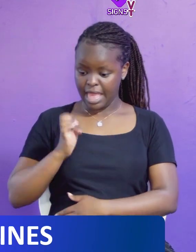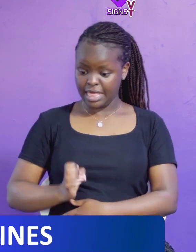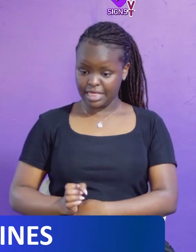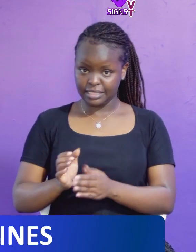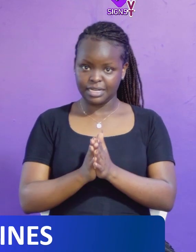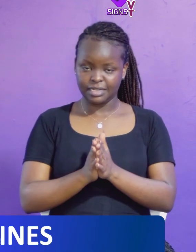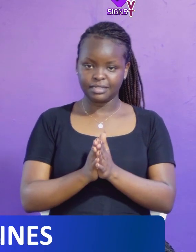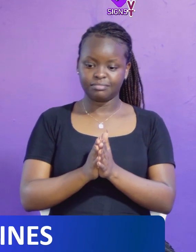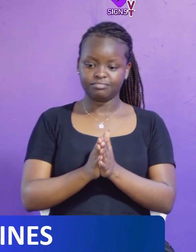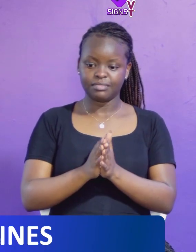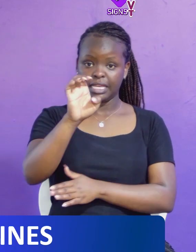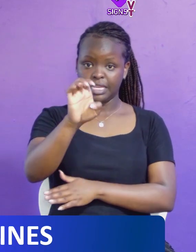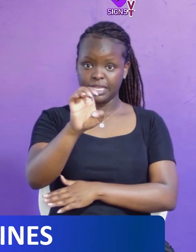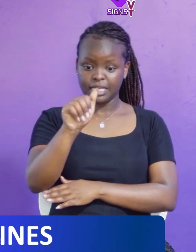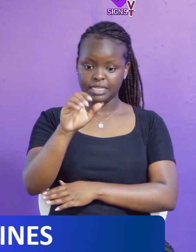and Anti-Corruption